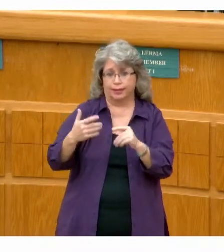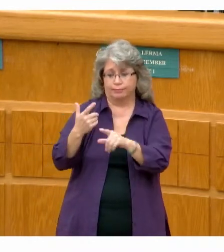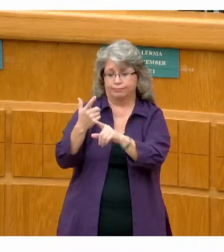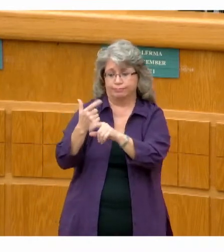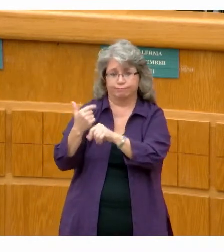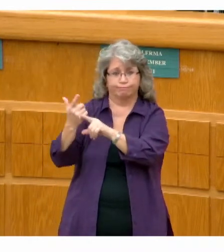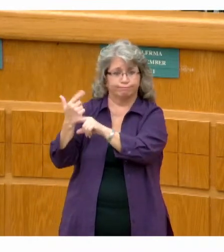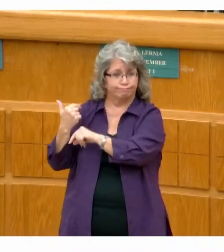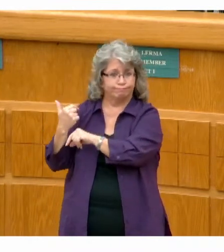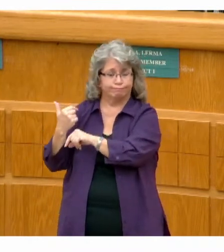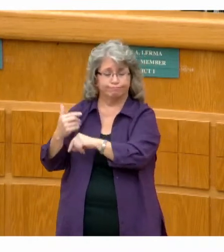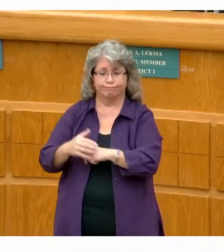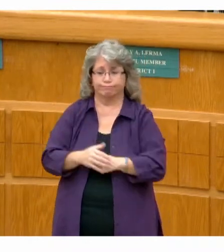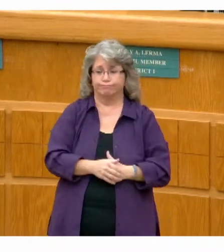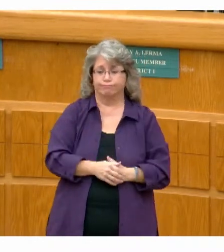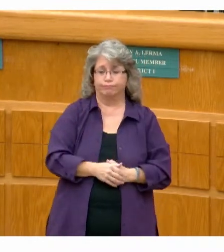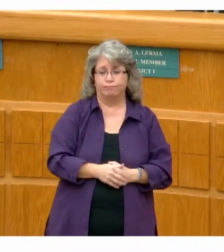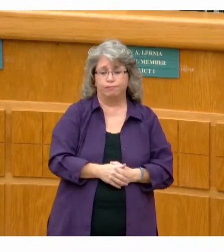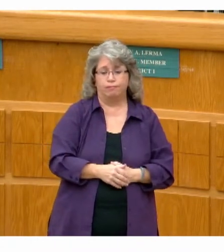waves.